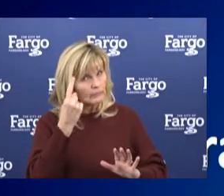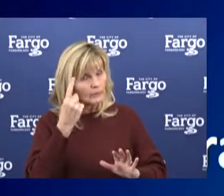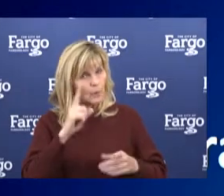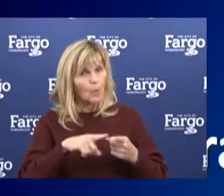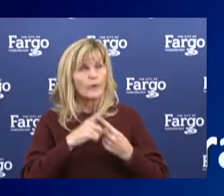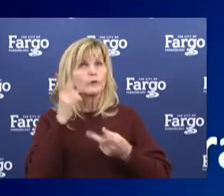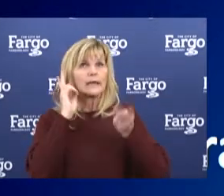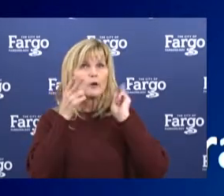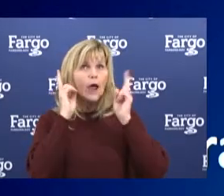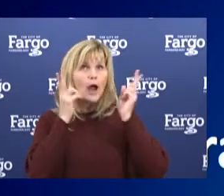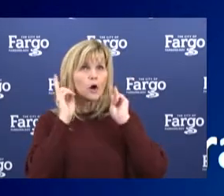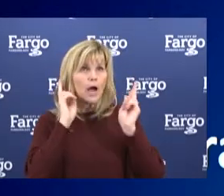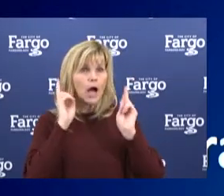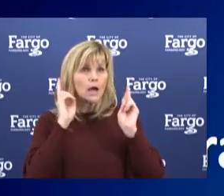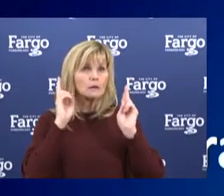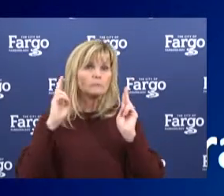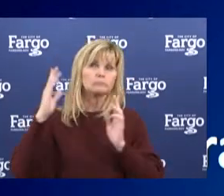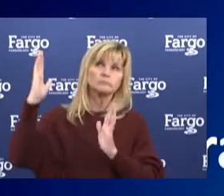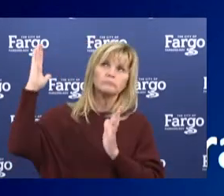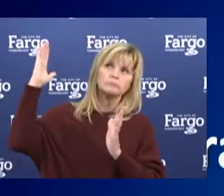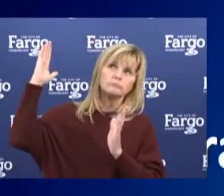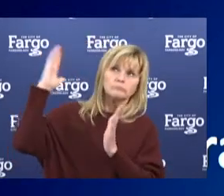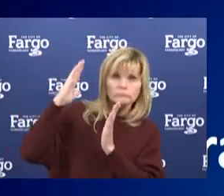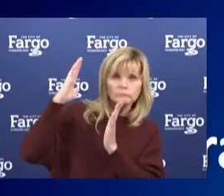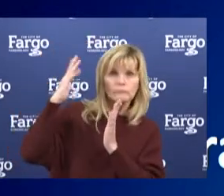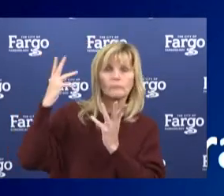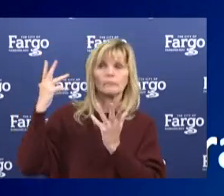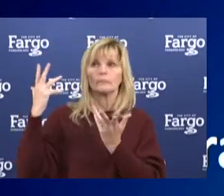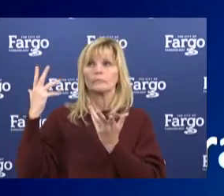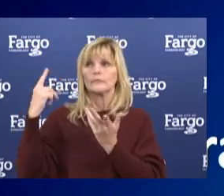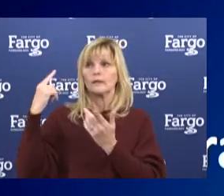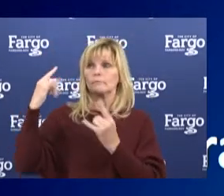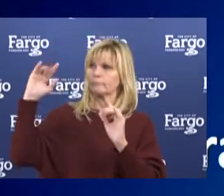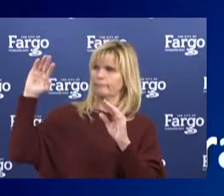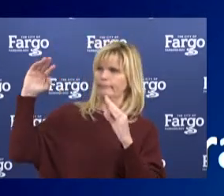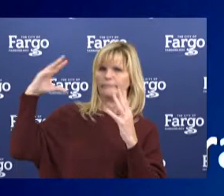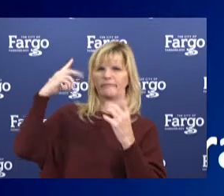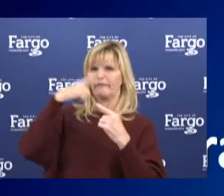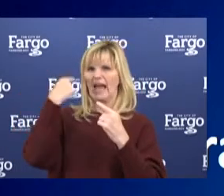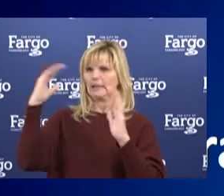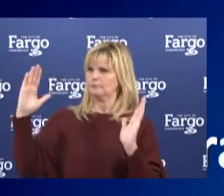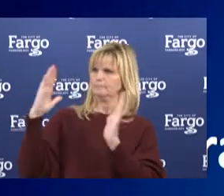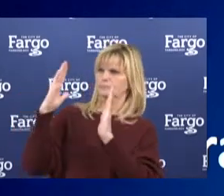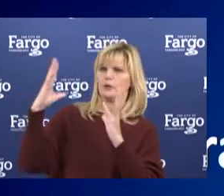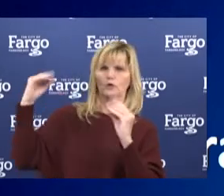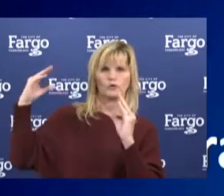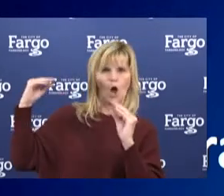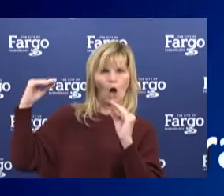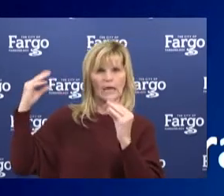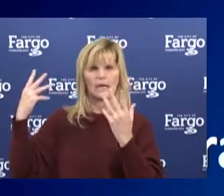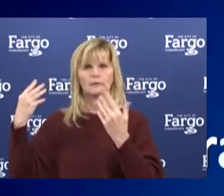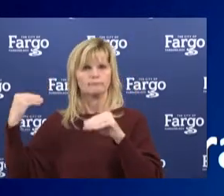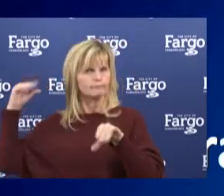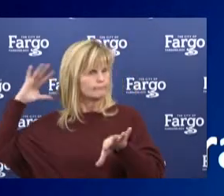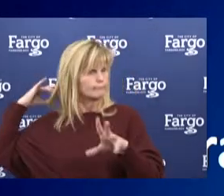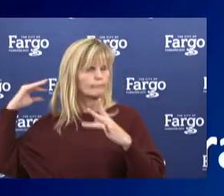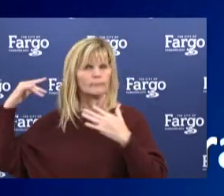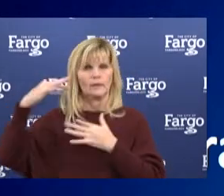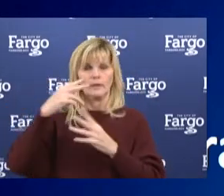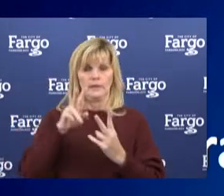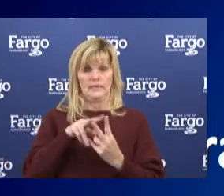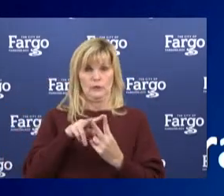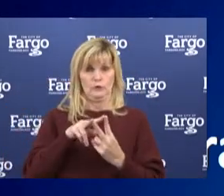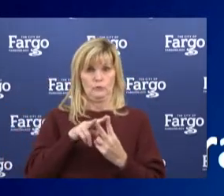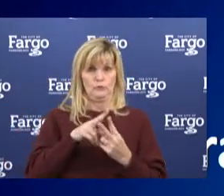your hair done, you're sort of very up close, you're face-to-face, you're talking, and these two